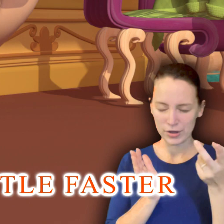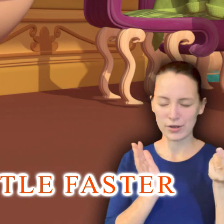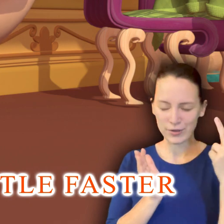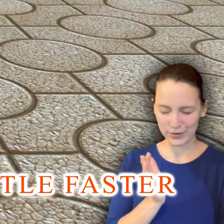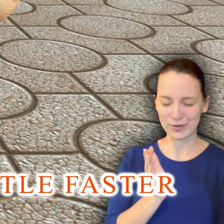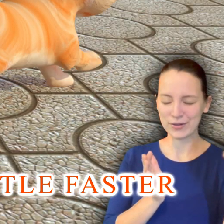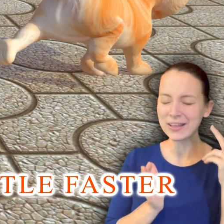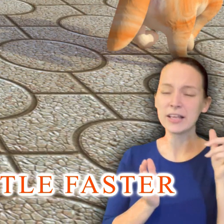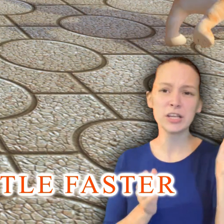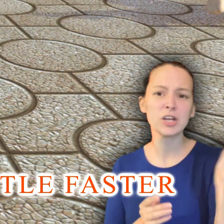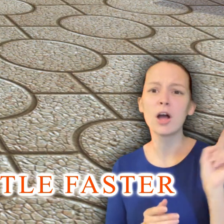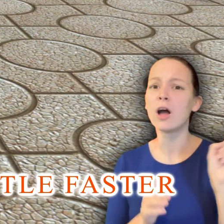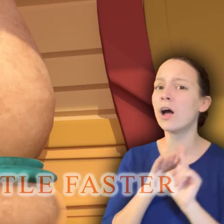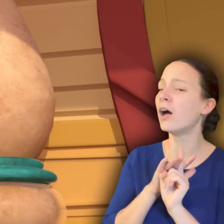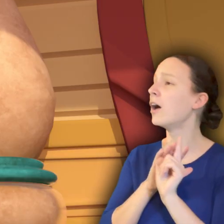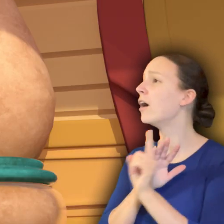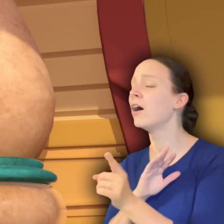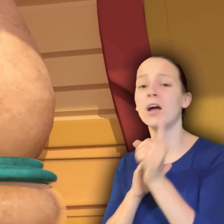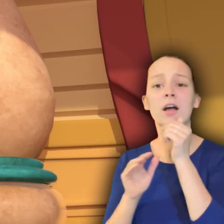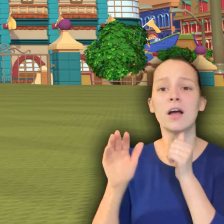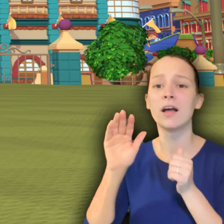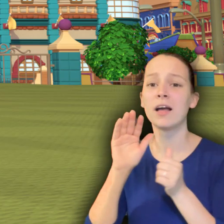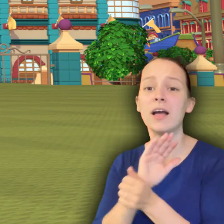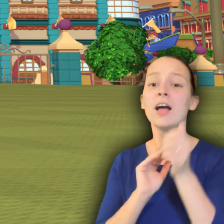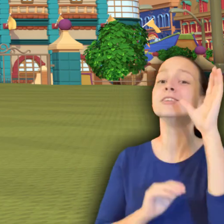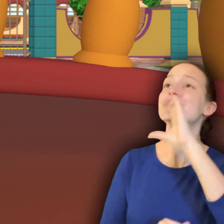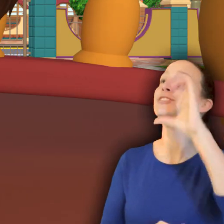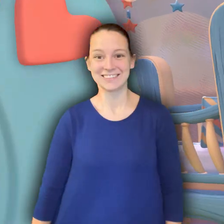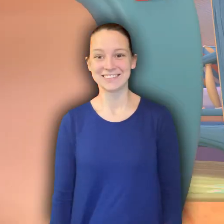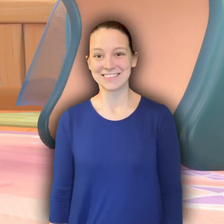This time we're gonna go a little faster. Are you ready?